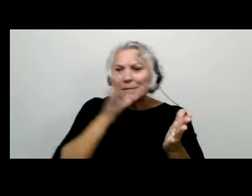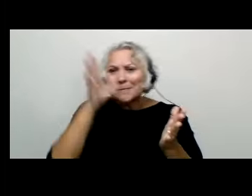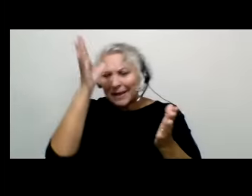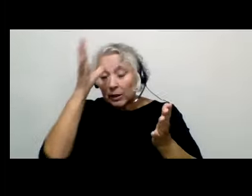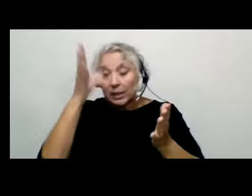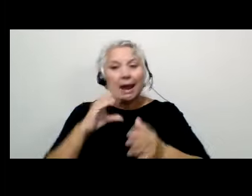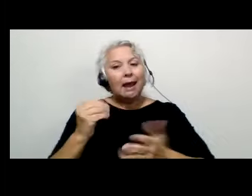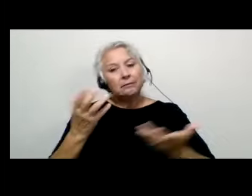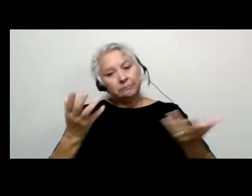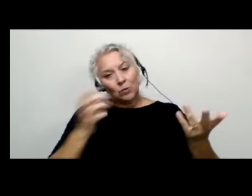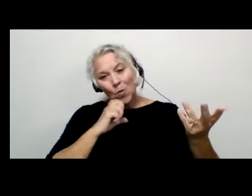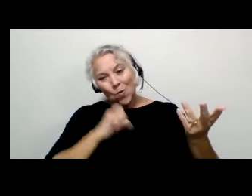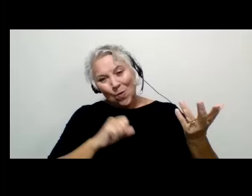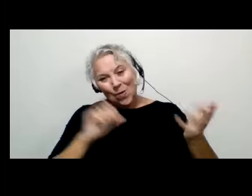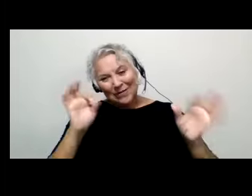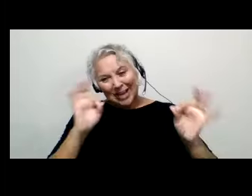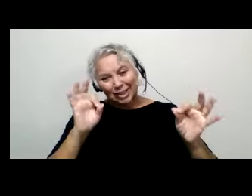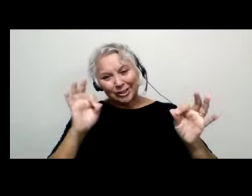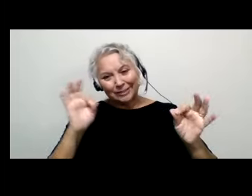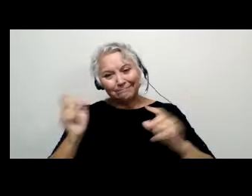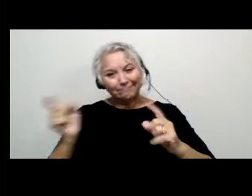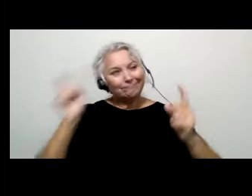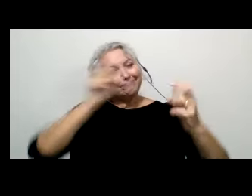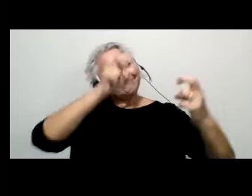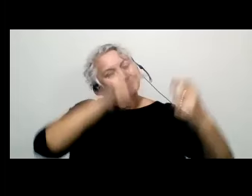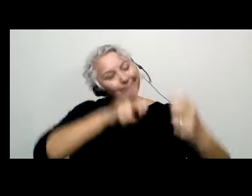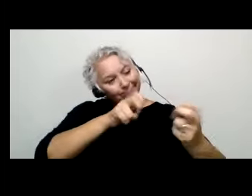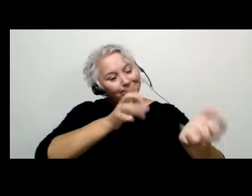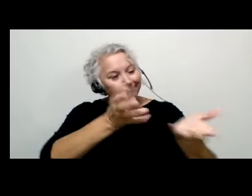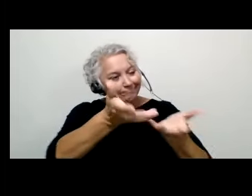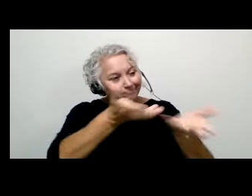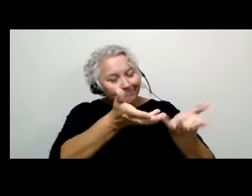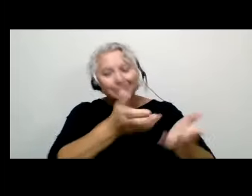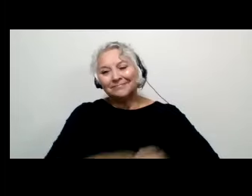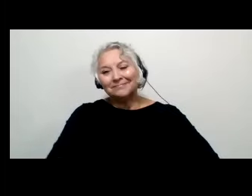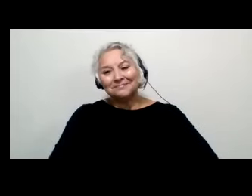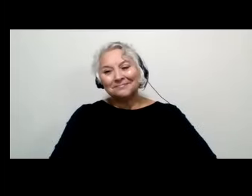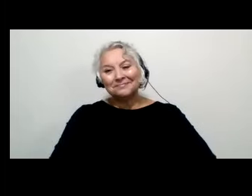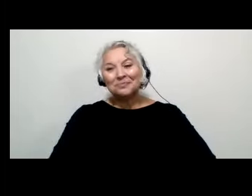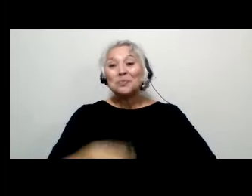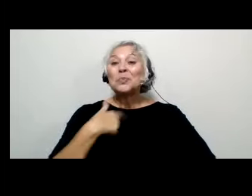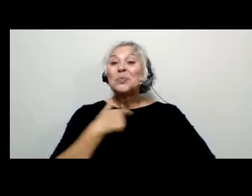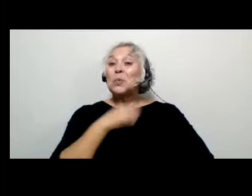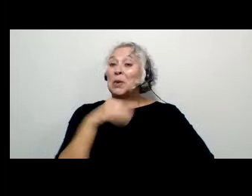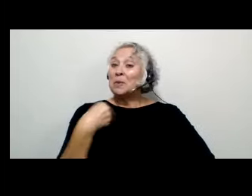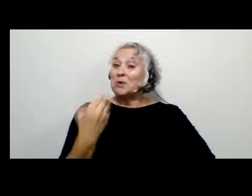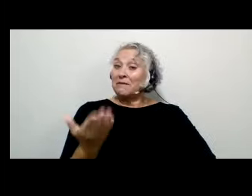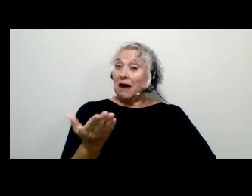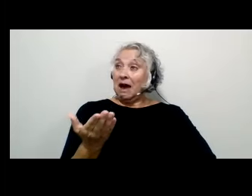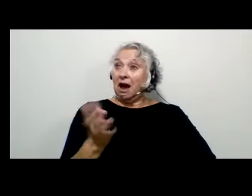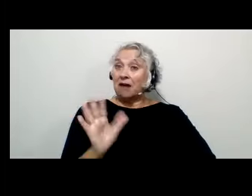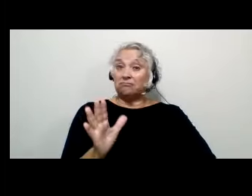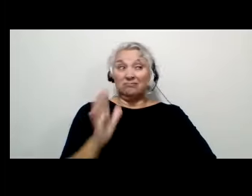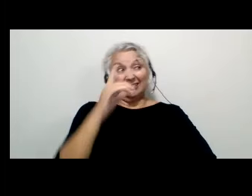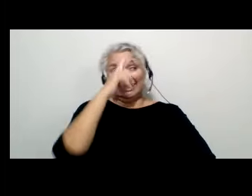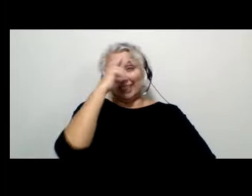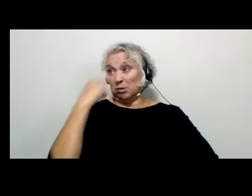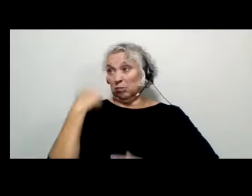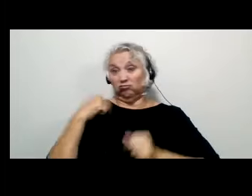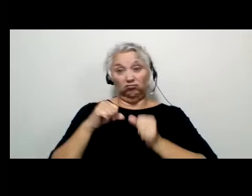course, the old-fashioned face-to-face way. We even provide our services throughout the summer.